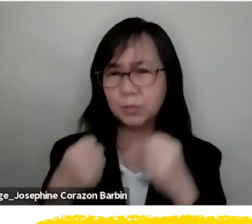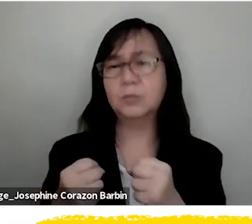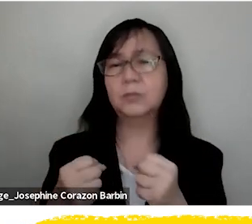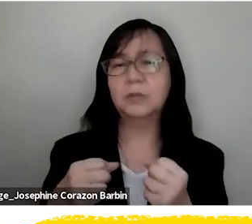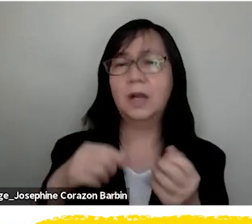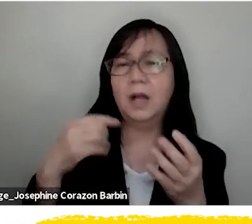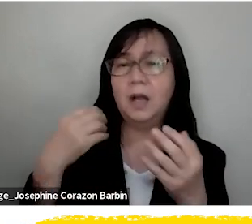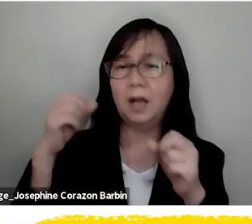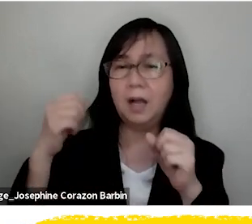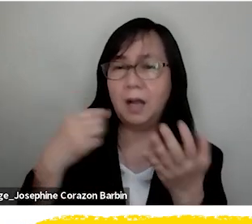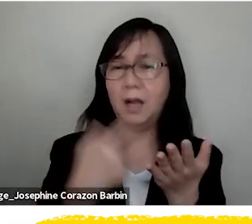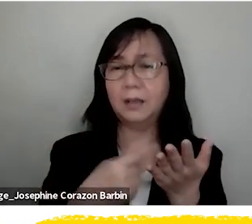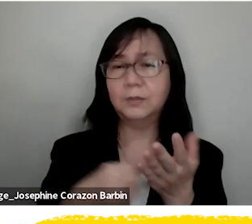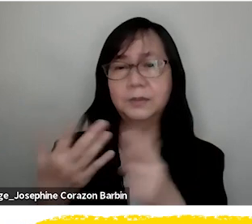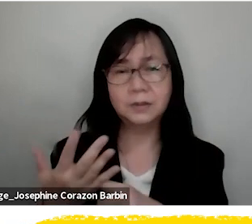the